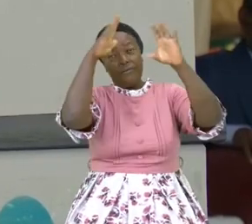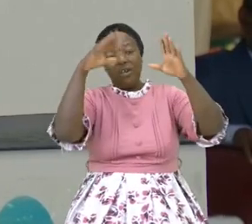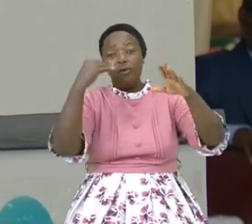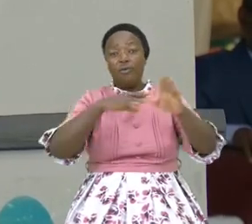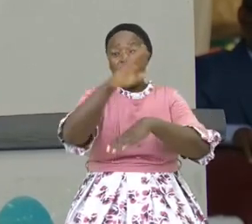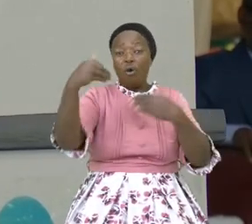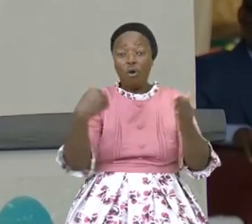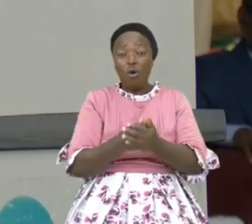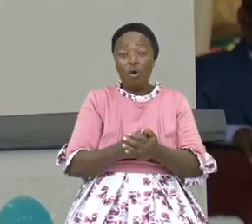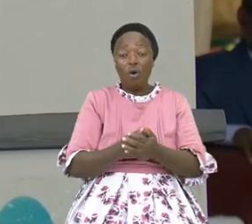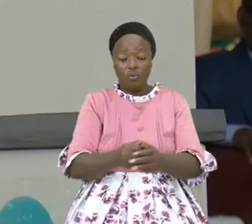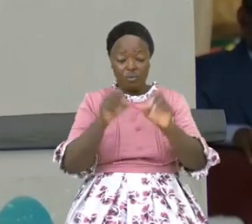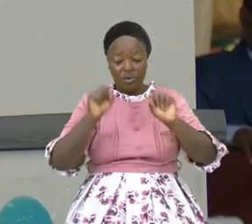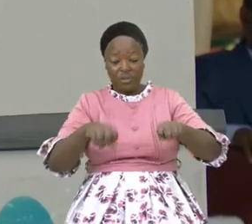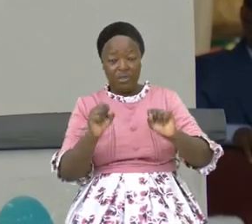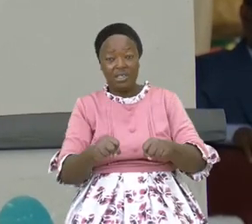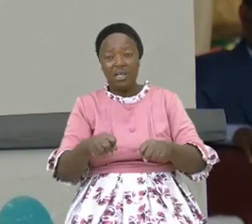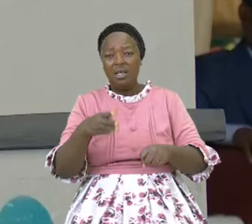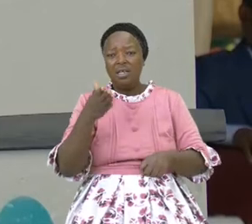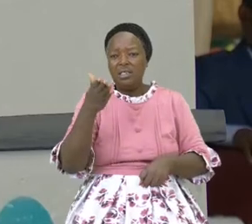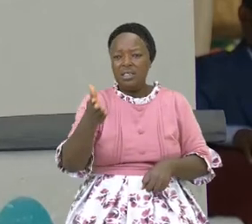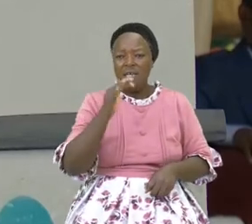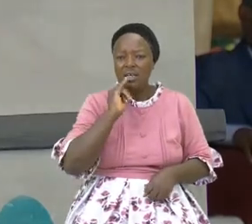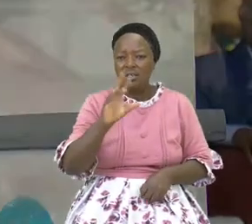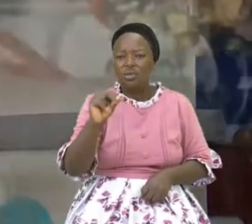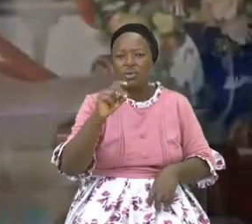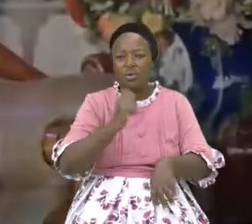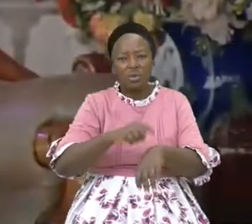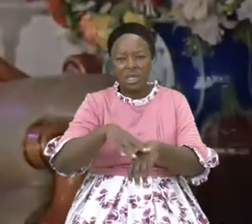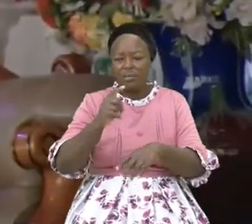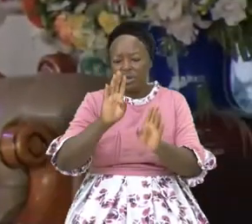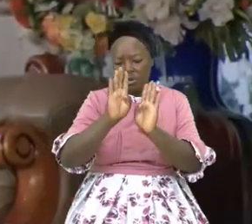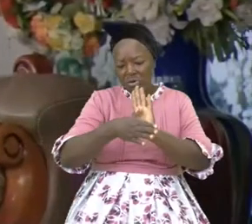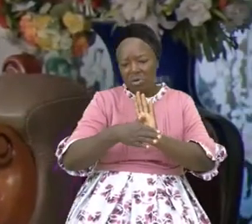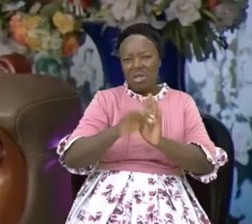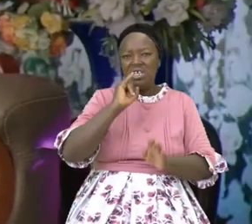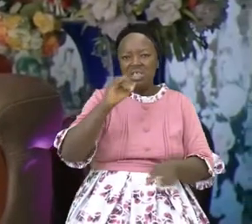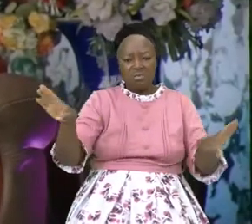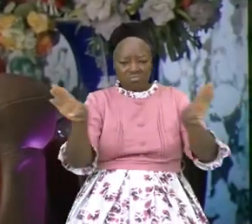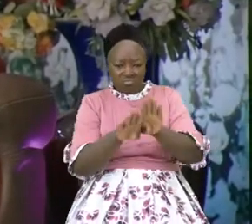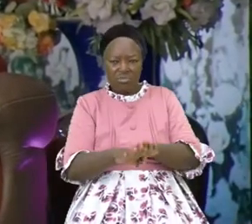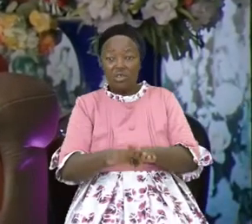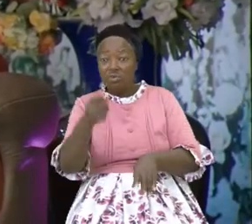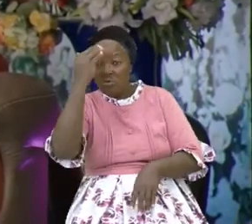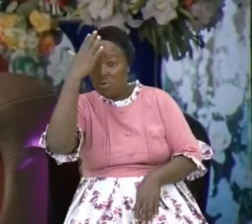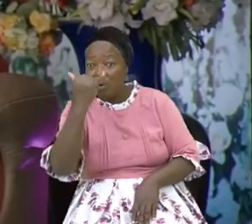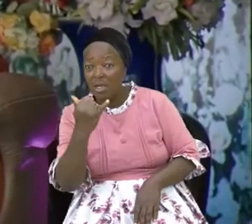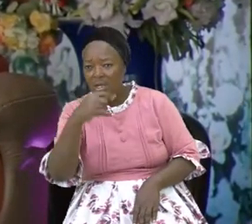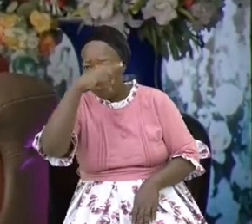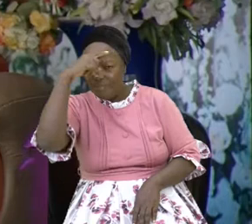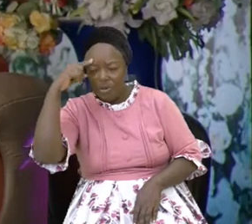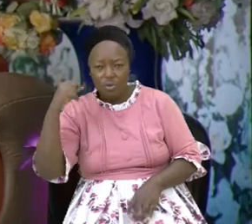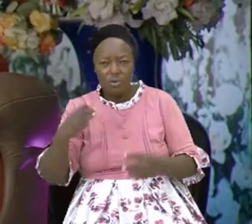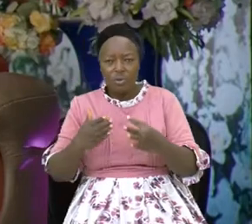of all possibilities. There is no time. The door is locked. You know why? Because